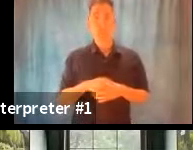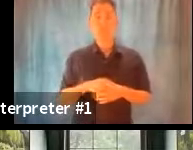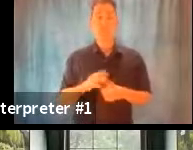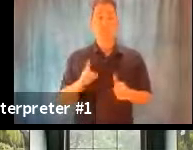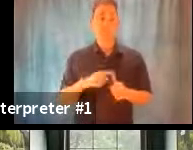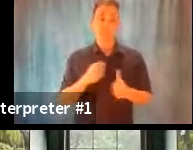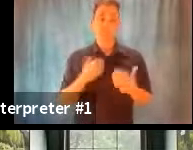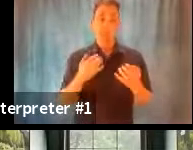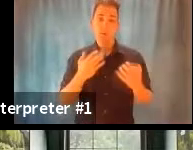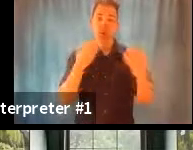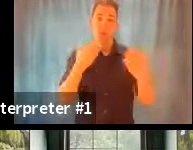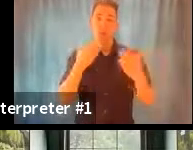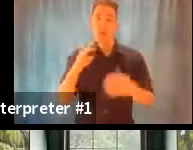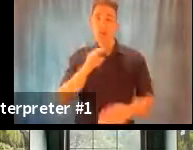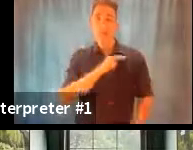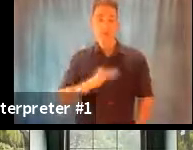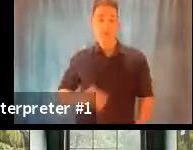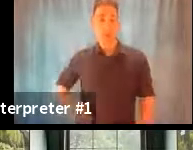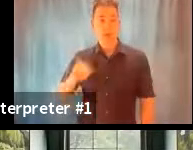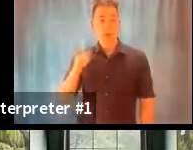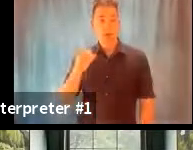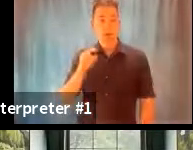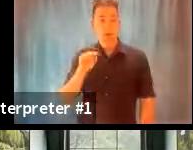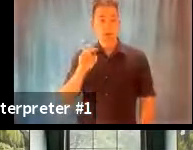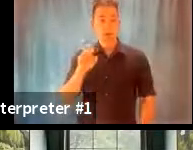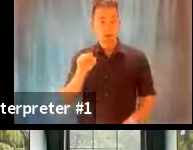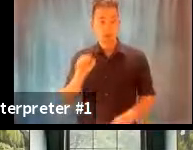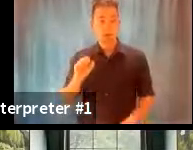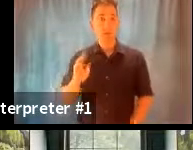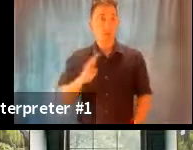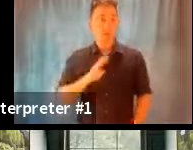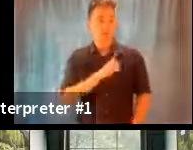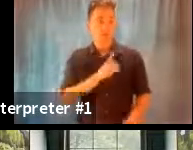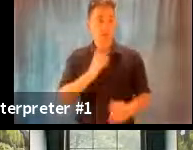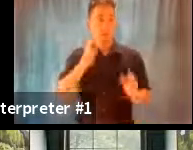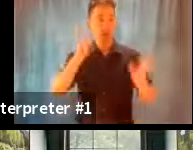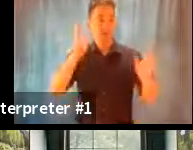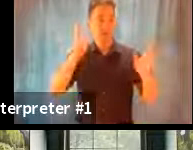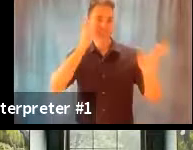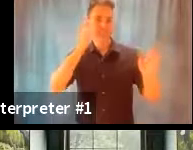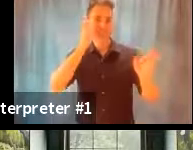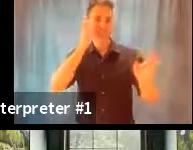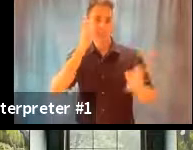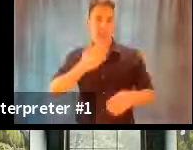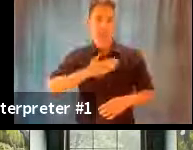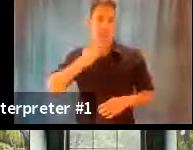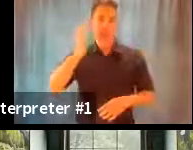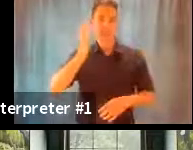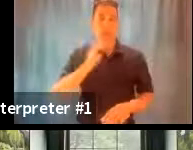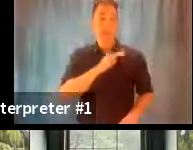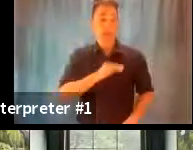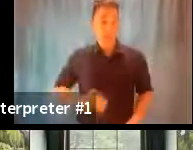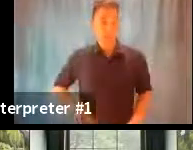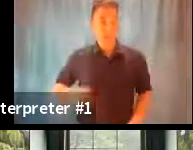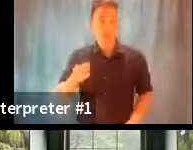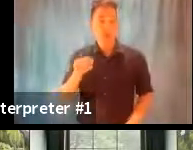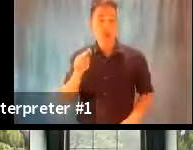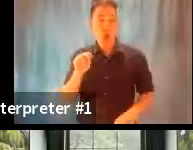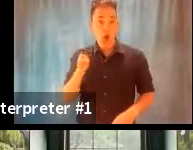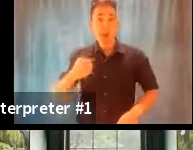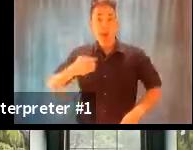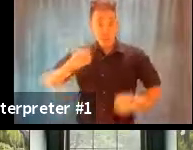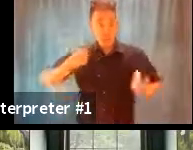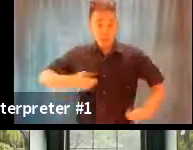of all, thank Mayor Jones and the board for listening to what I have to say. Mayor Jones, I'm that little old lady with the cane that seems to